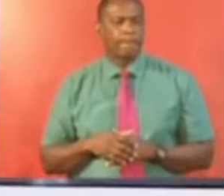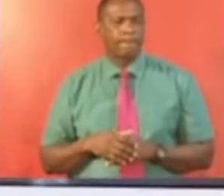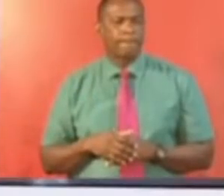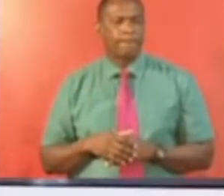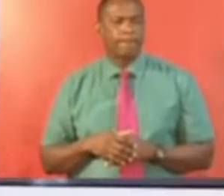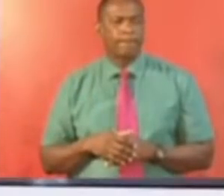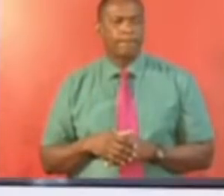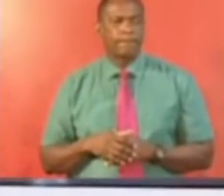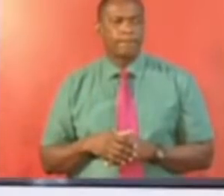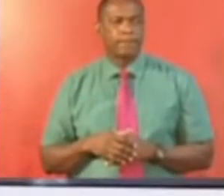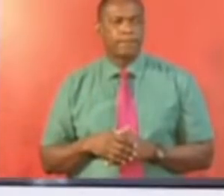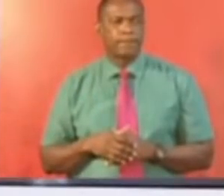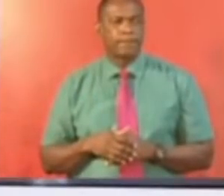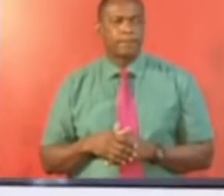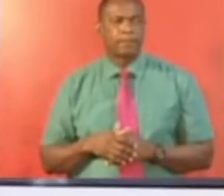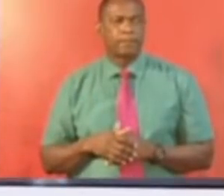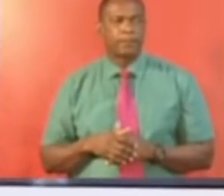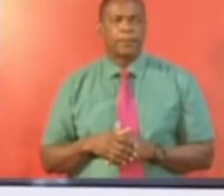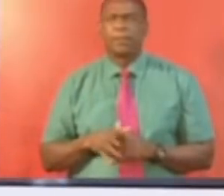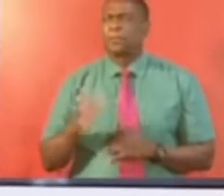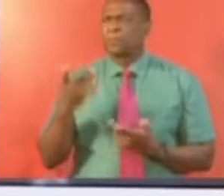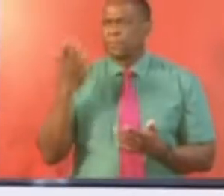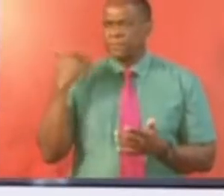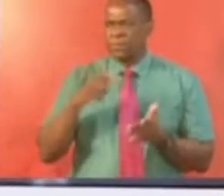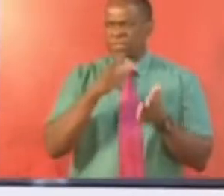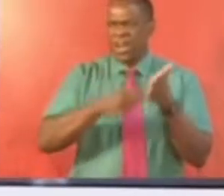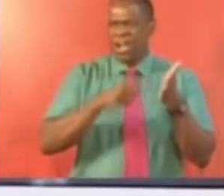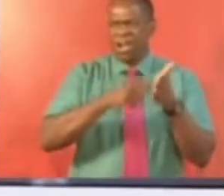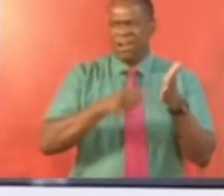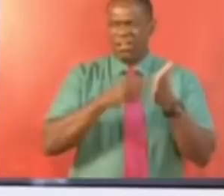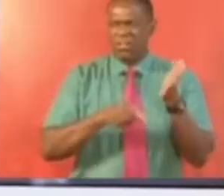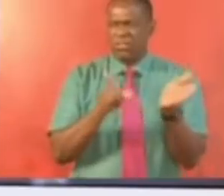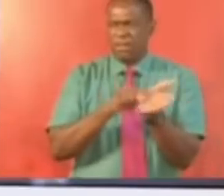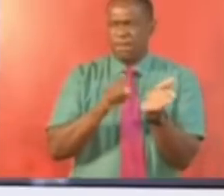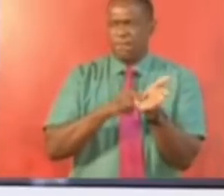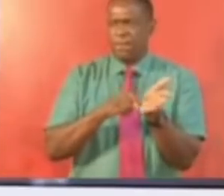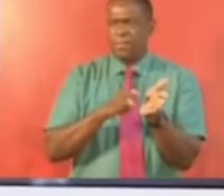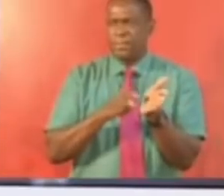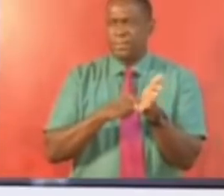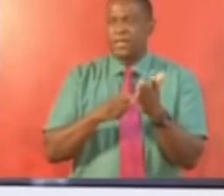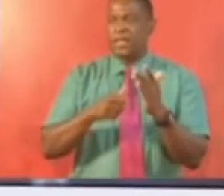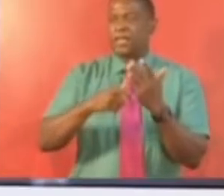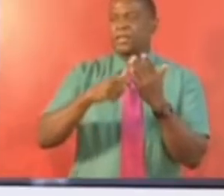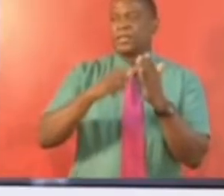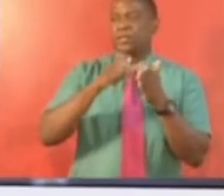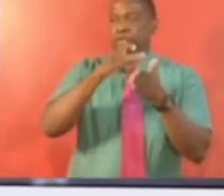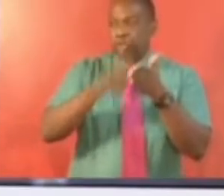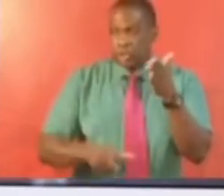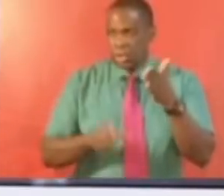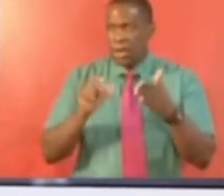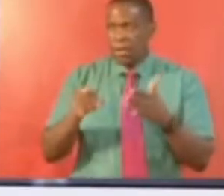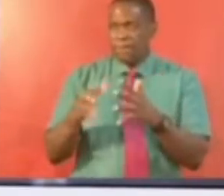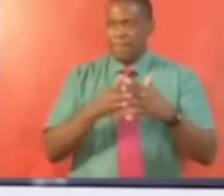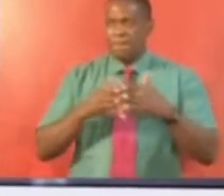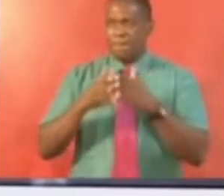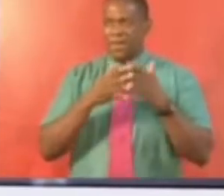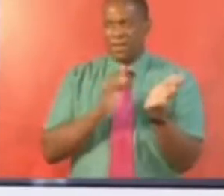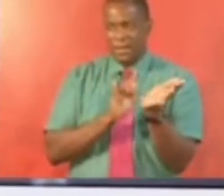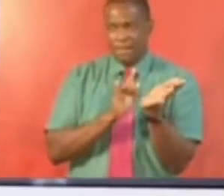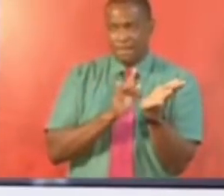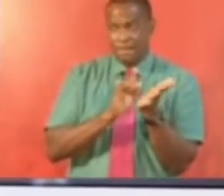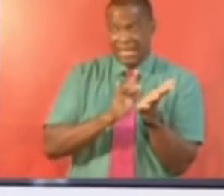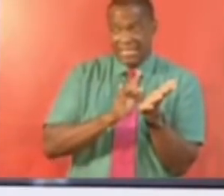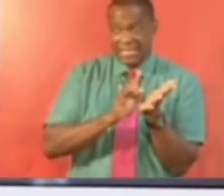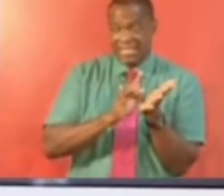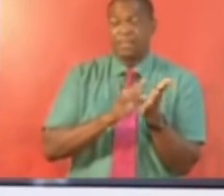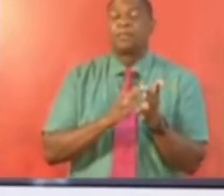Yes. So there was an article that published in the Journal of American Medicine recently on the 2nd of September, which supports what